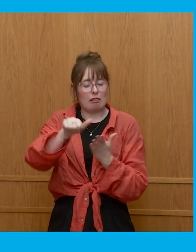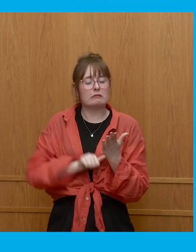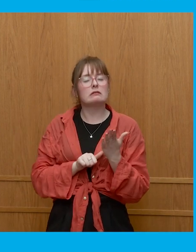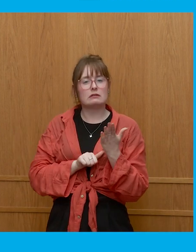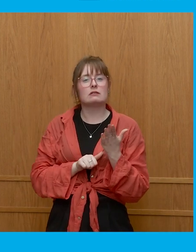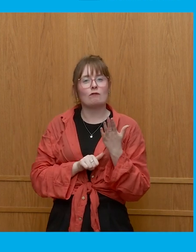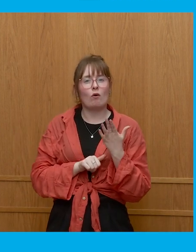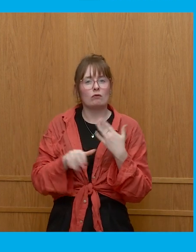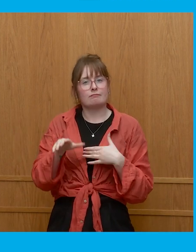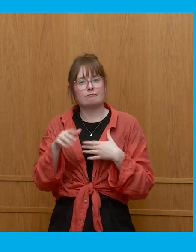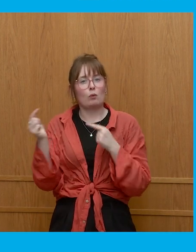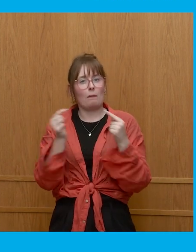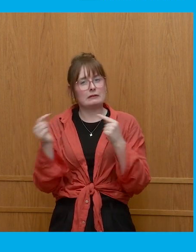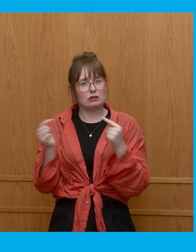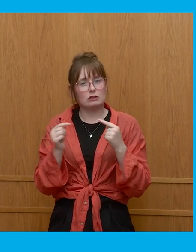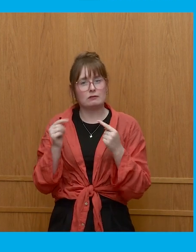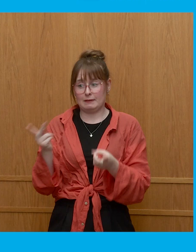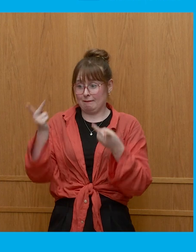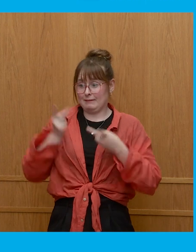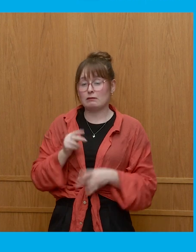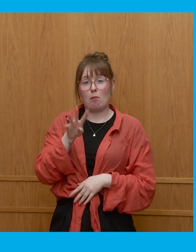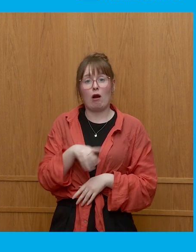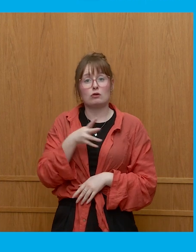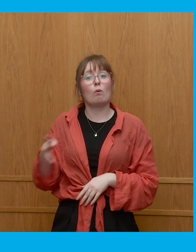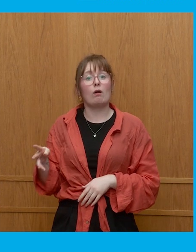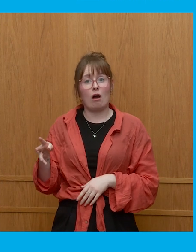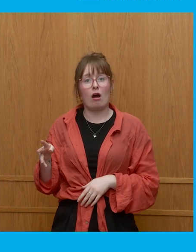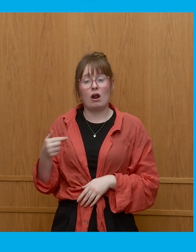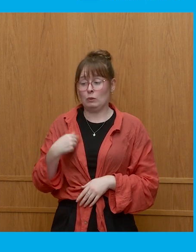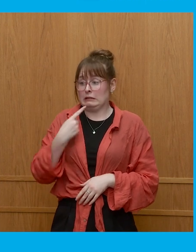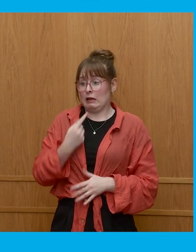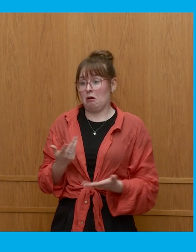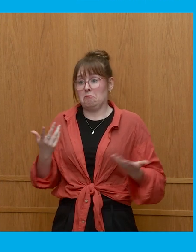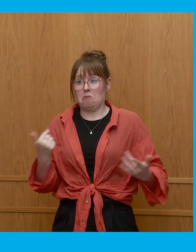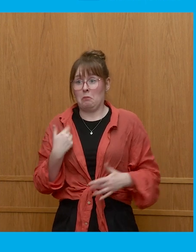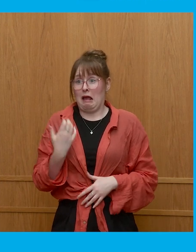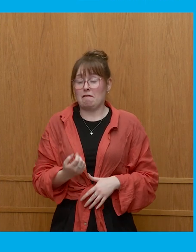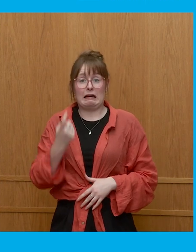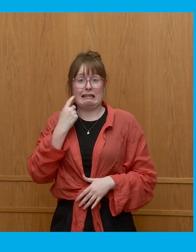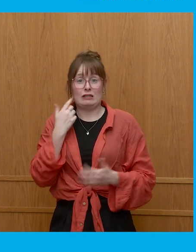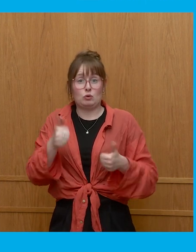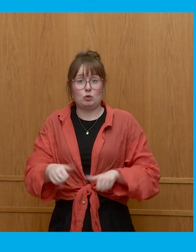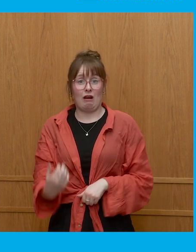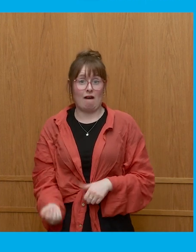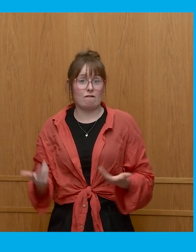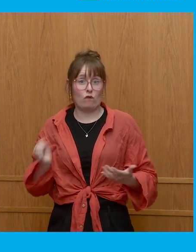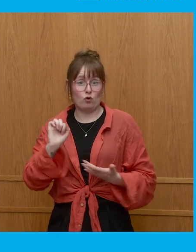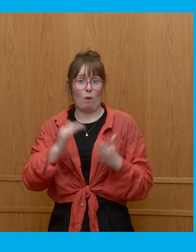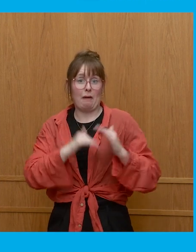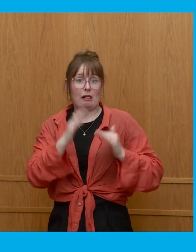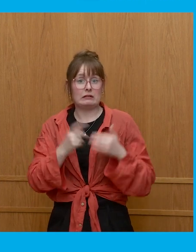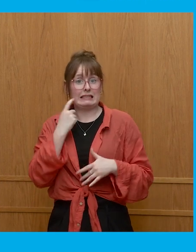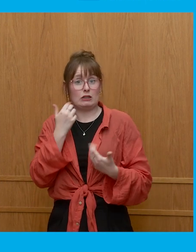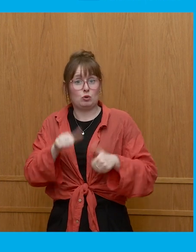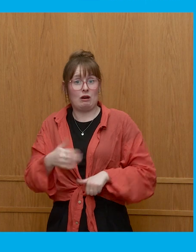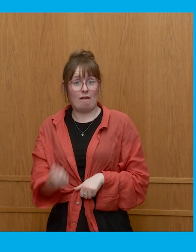competition. And they came to Barcelona and we told them, well, we have a very easy solution for your building. We